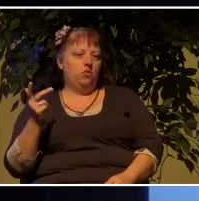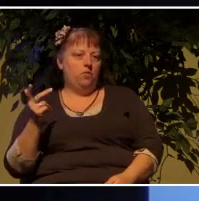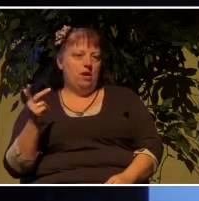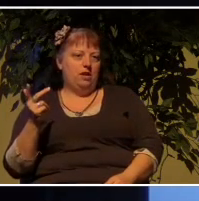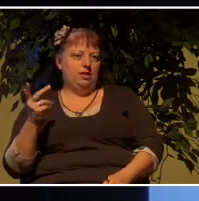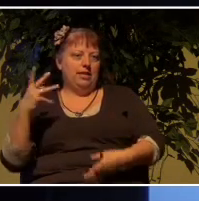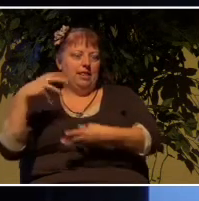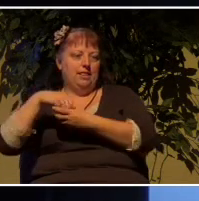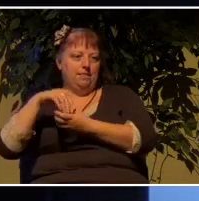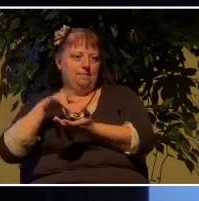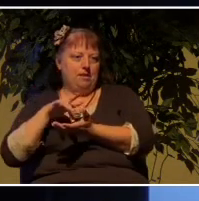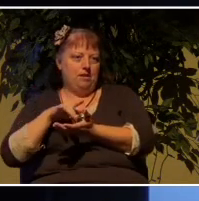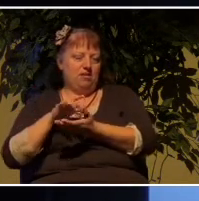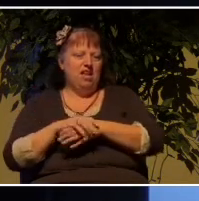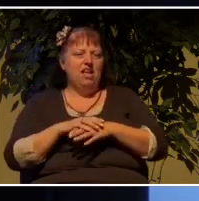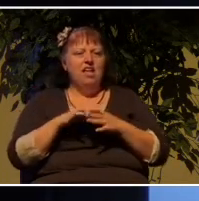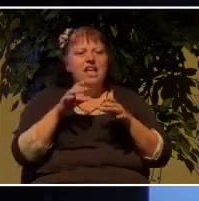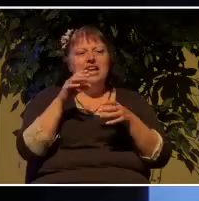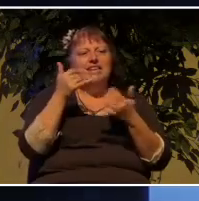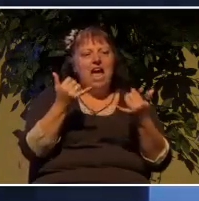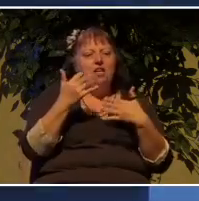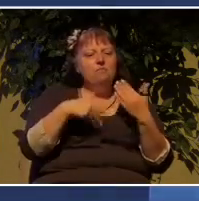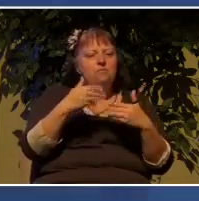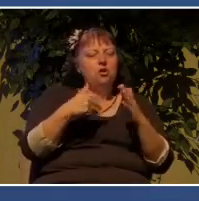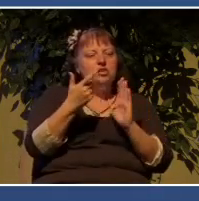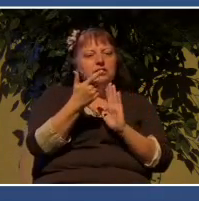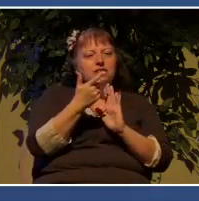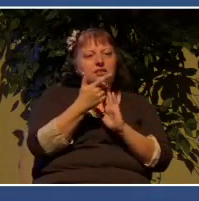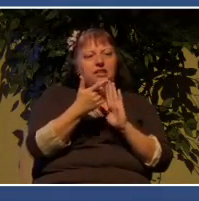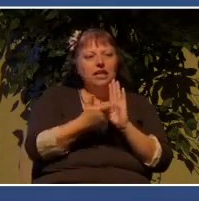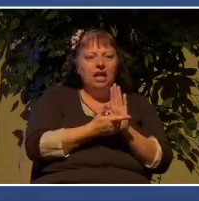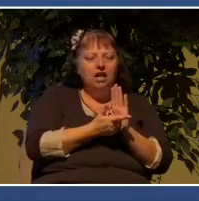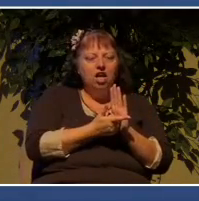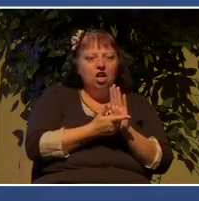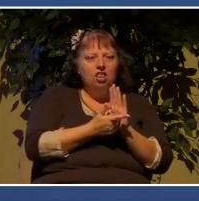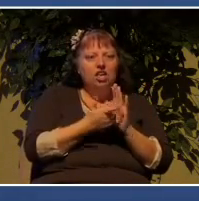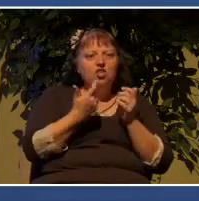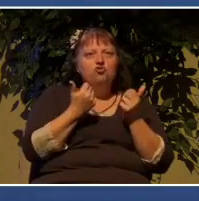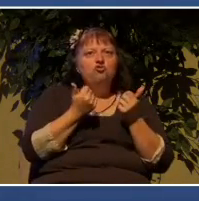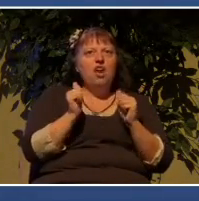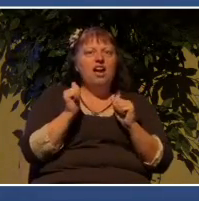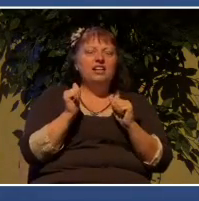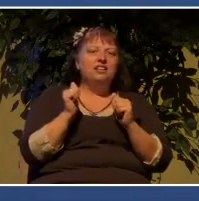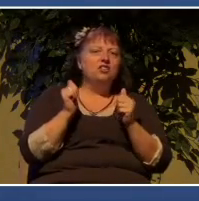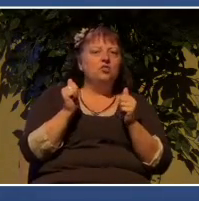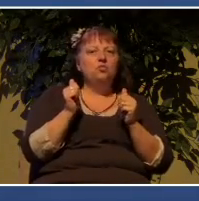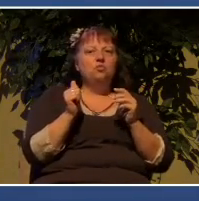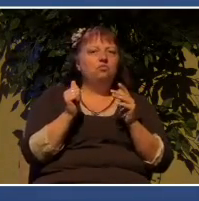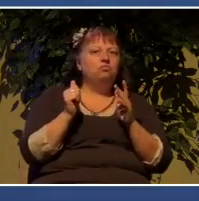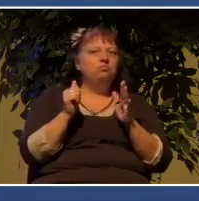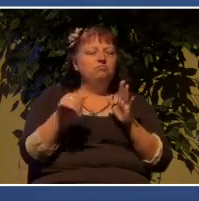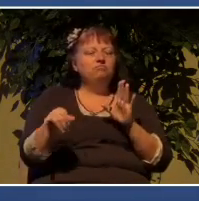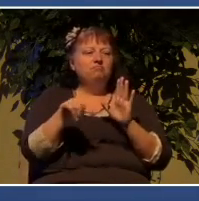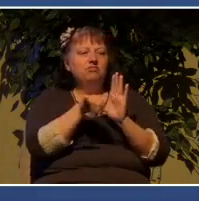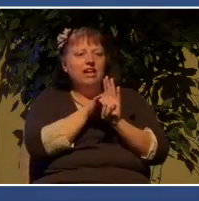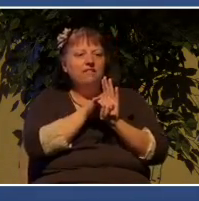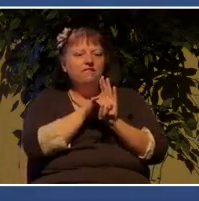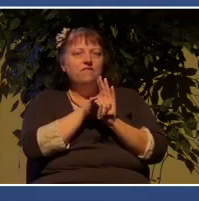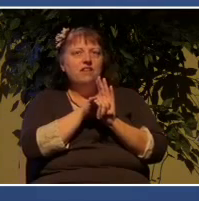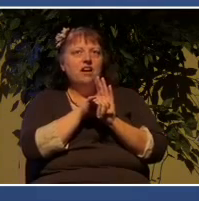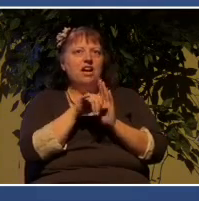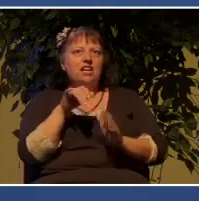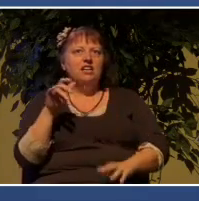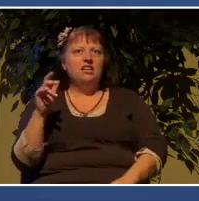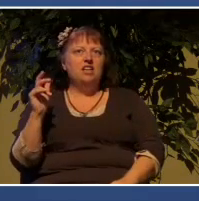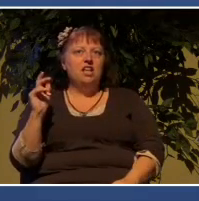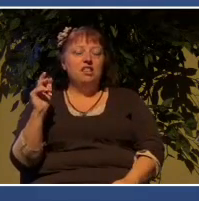threesome as a marriage. And when challenged or asked about it, here's what one of them says: we just want to say that love is